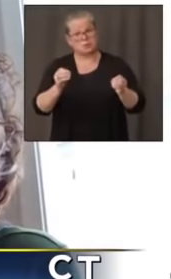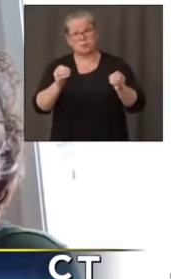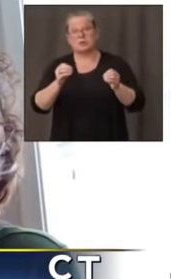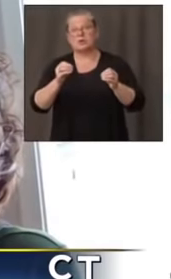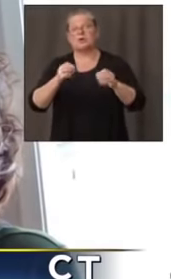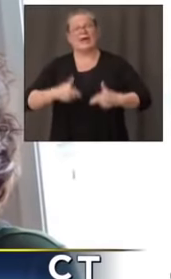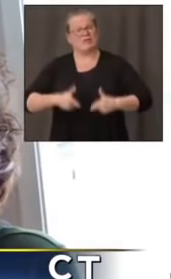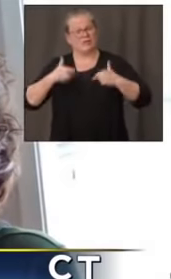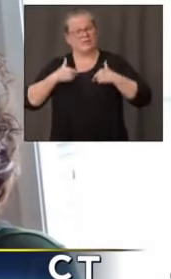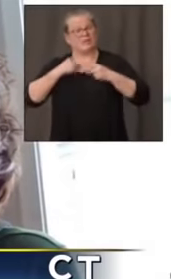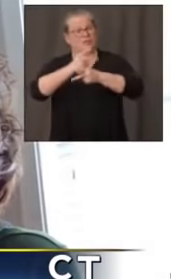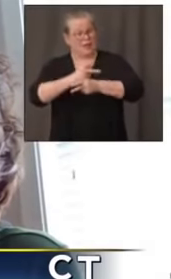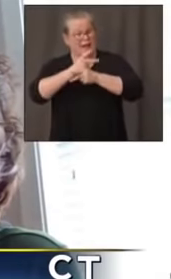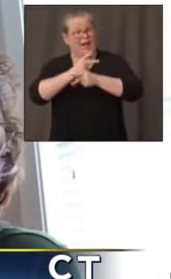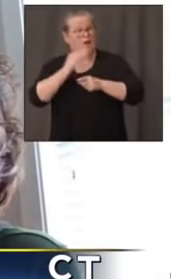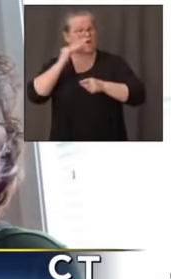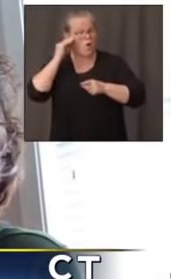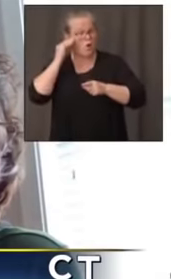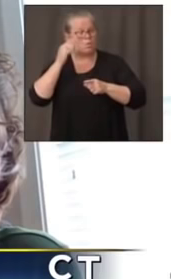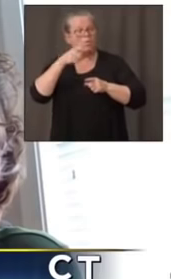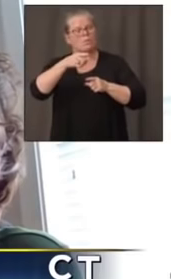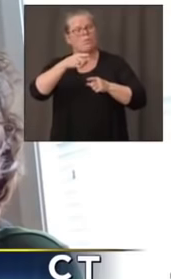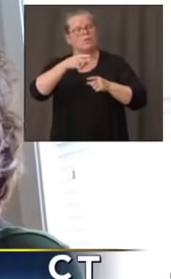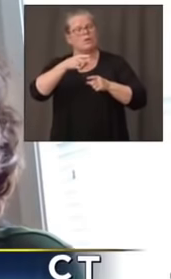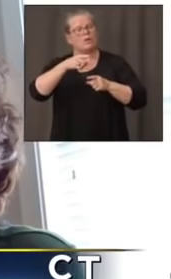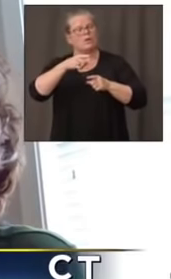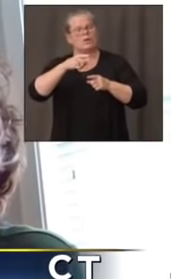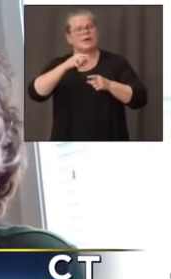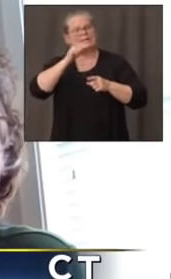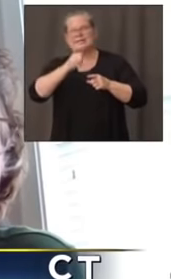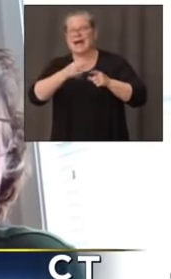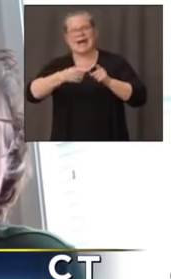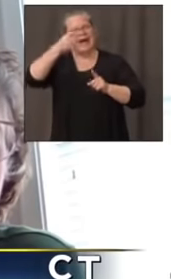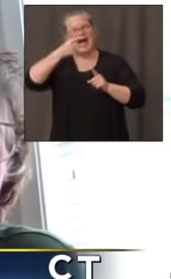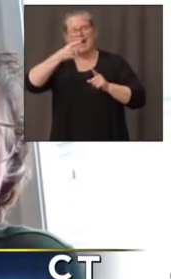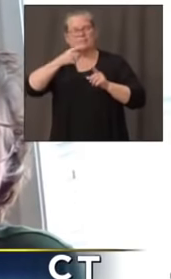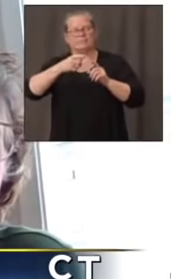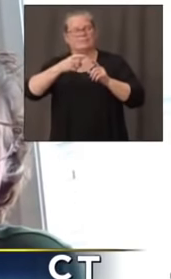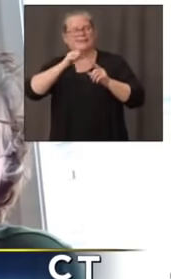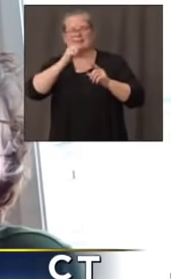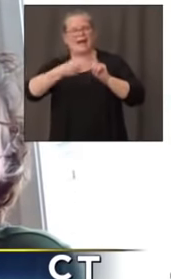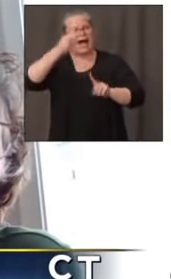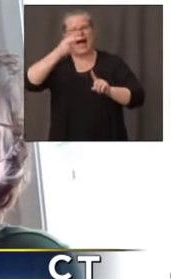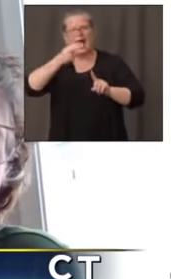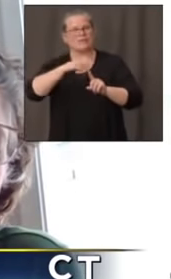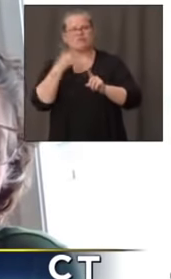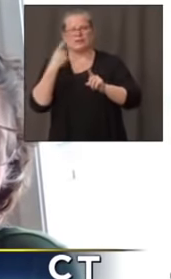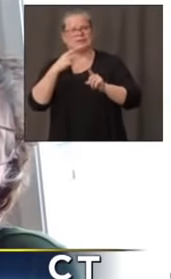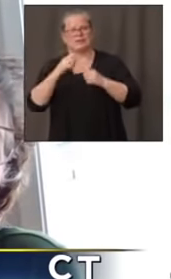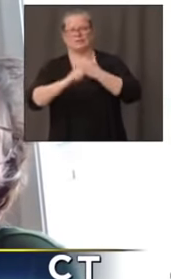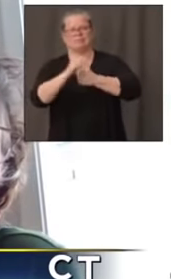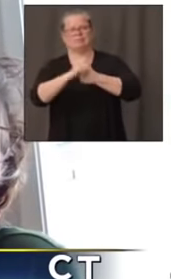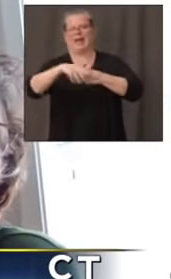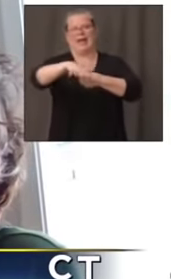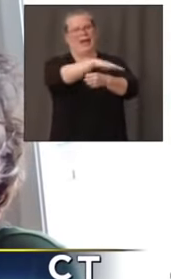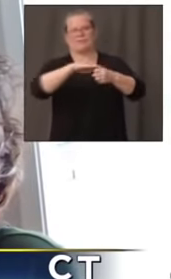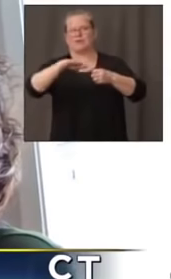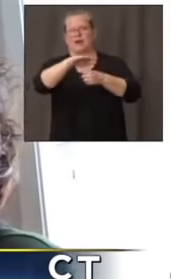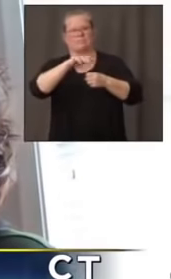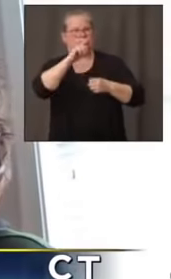of our high-risk communities is not necessary at this point. Certainly, as Josh mentioned, anybody who has an